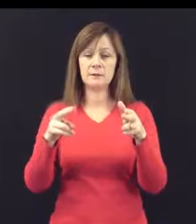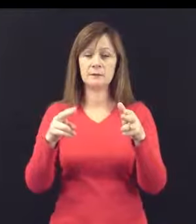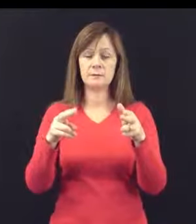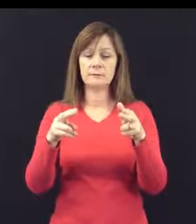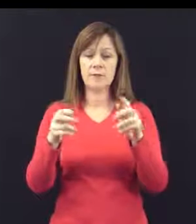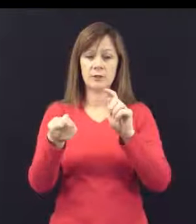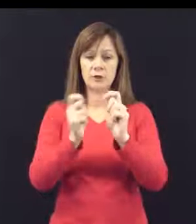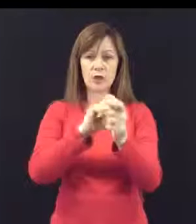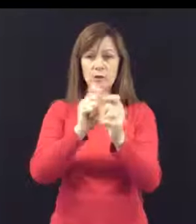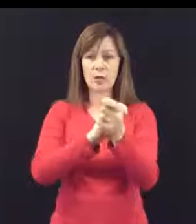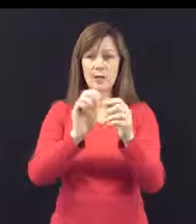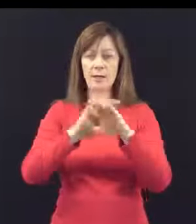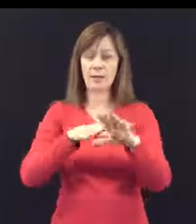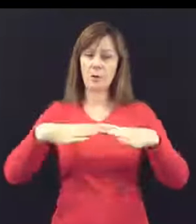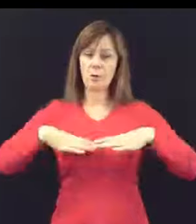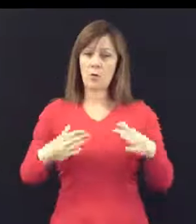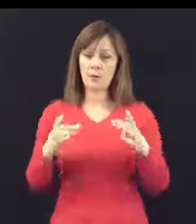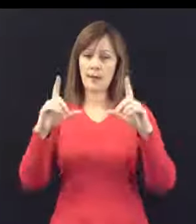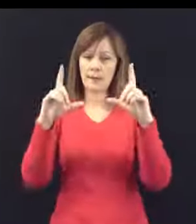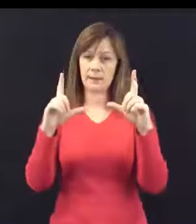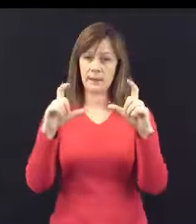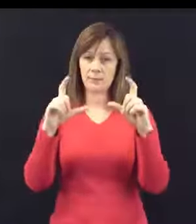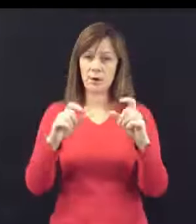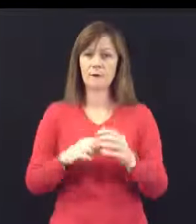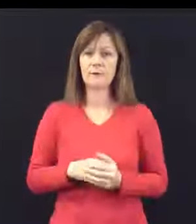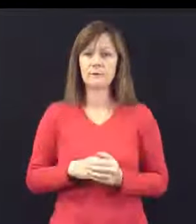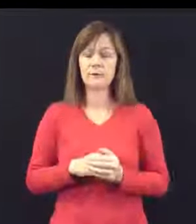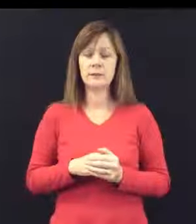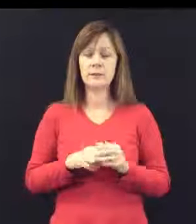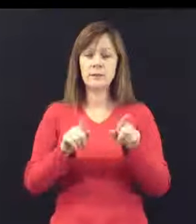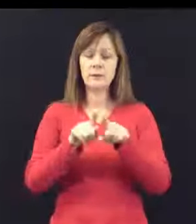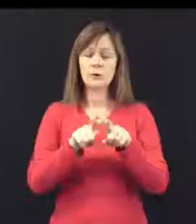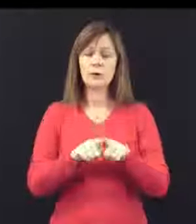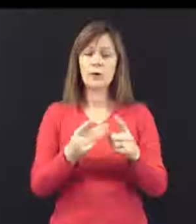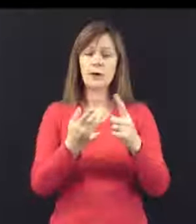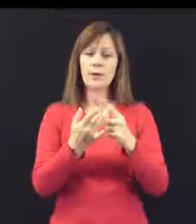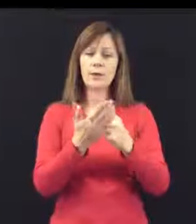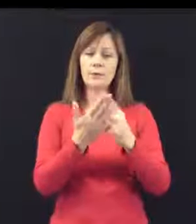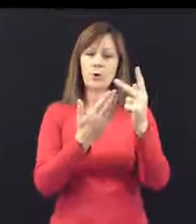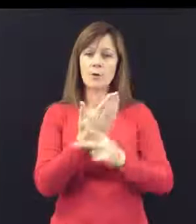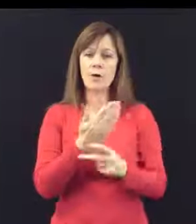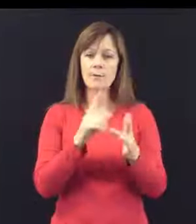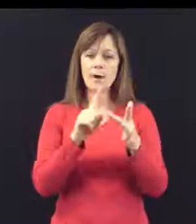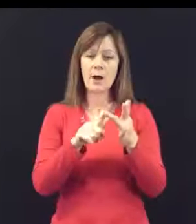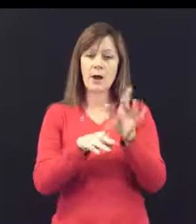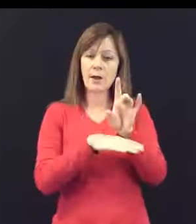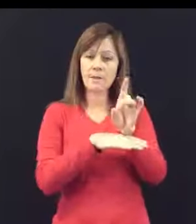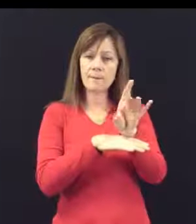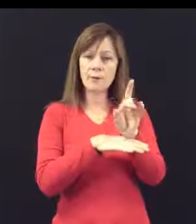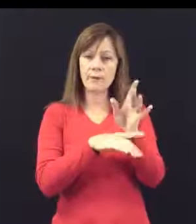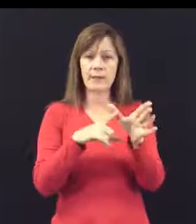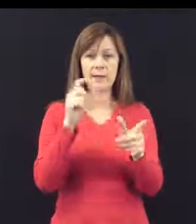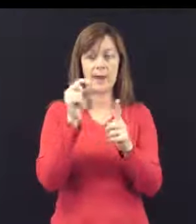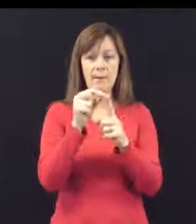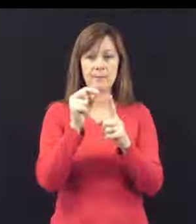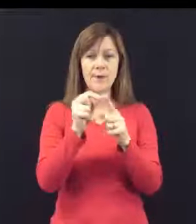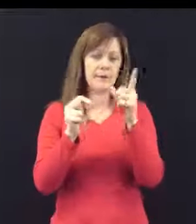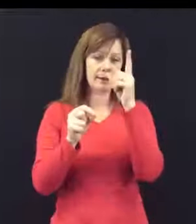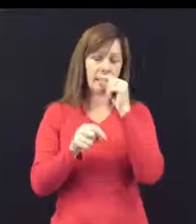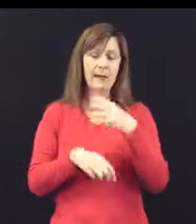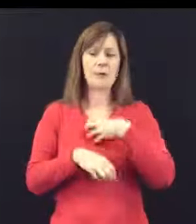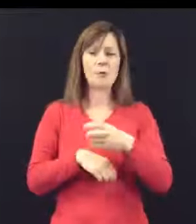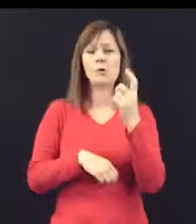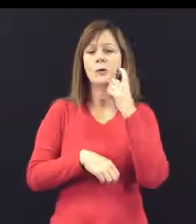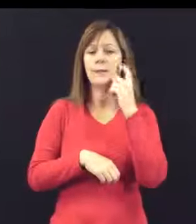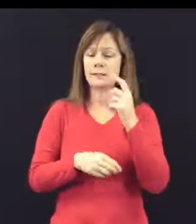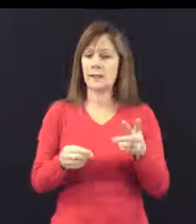is level when shooting your next blockbuster. Whilst the editing capabilities of the built-in camera app is limited to trimming the front and end of the